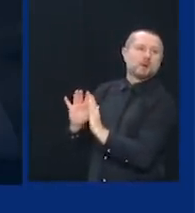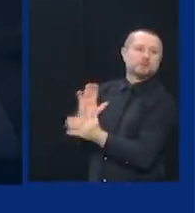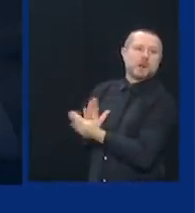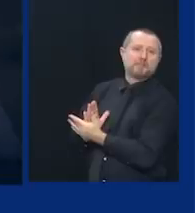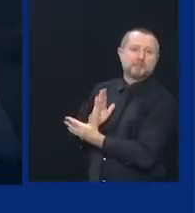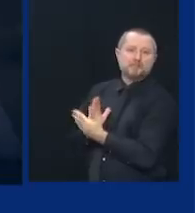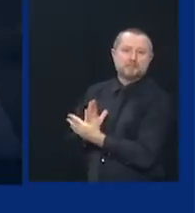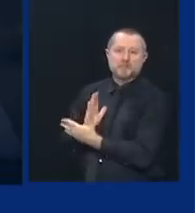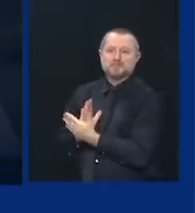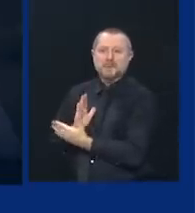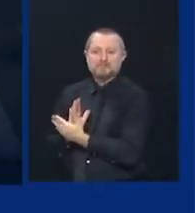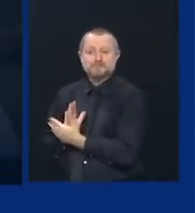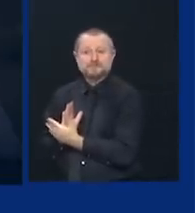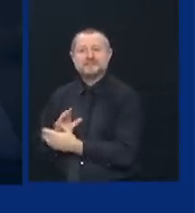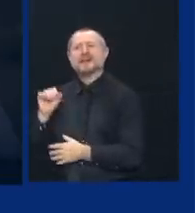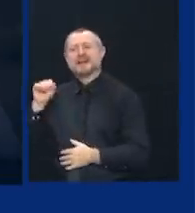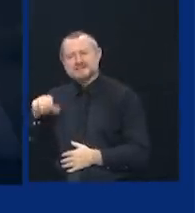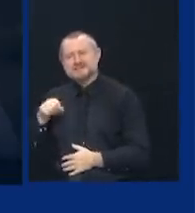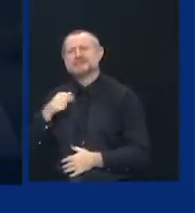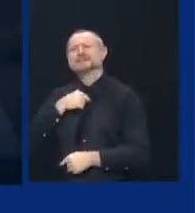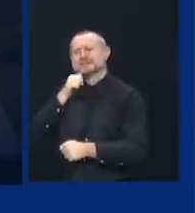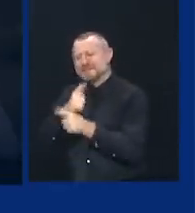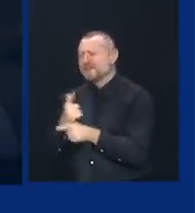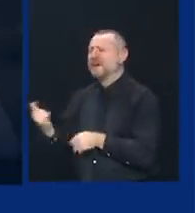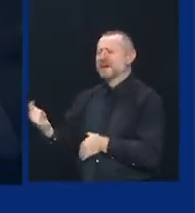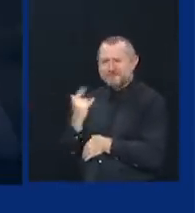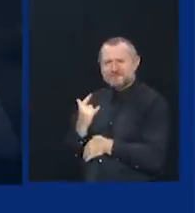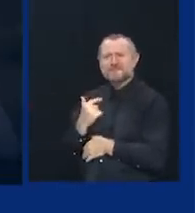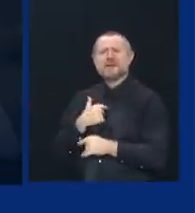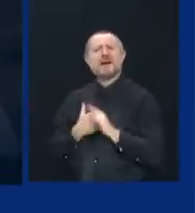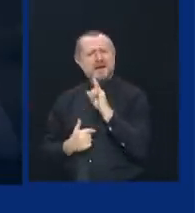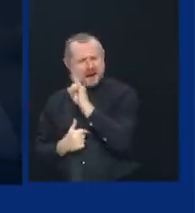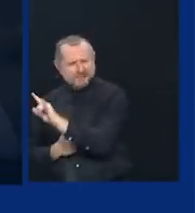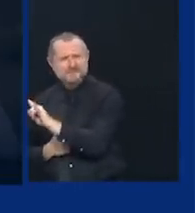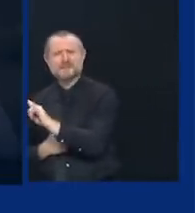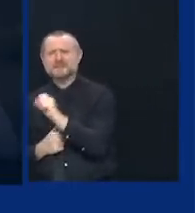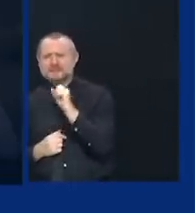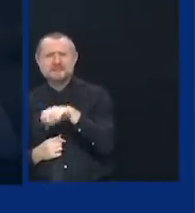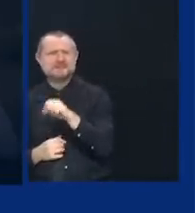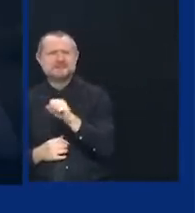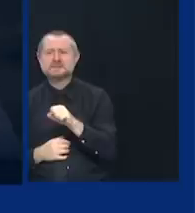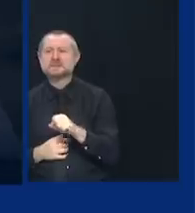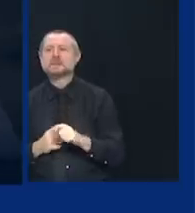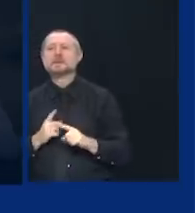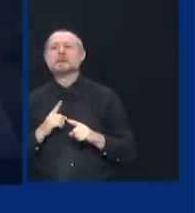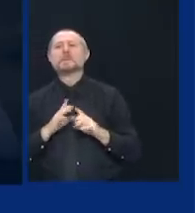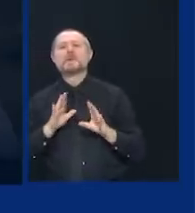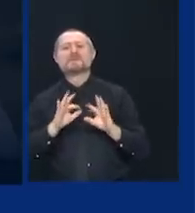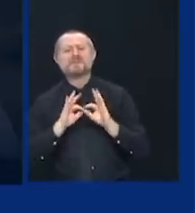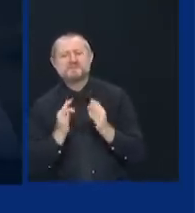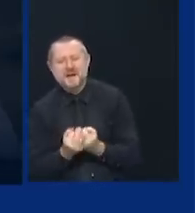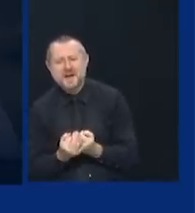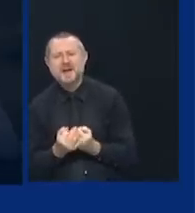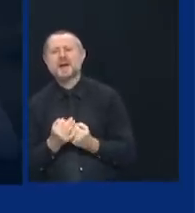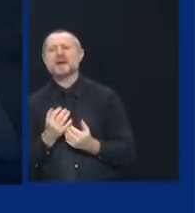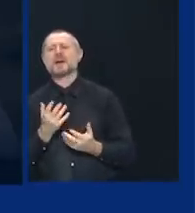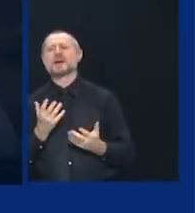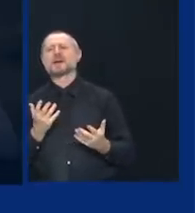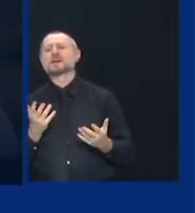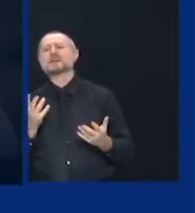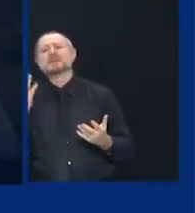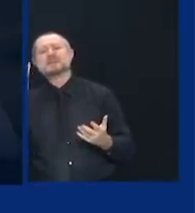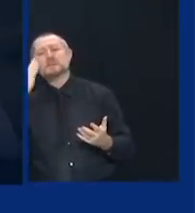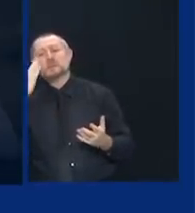Yes, they love me. I love them. Your family sounds safe, doesn't